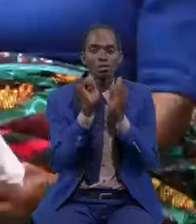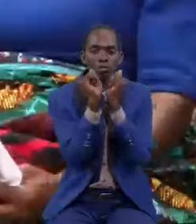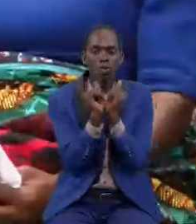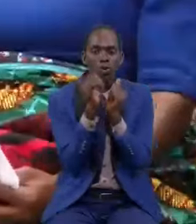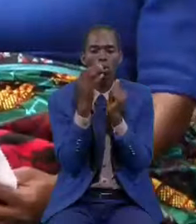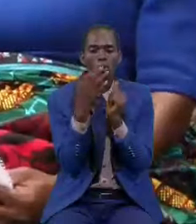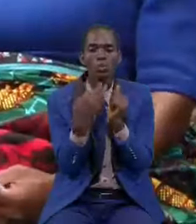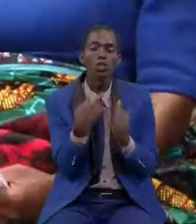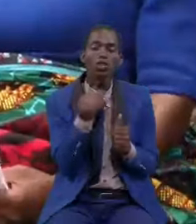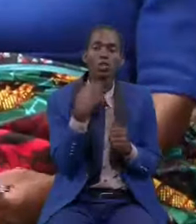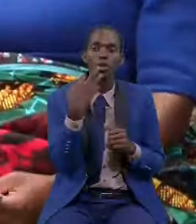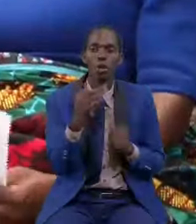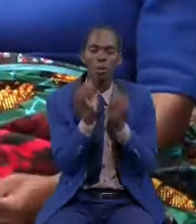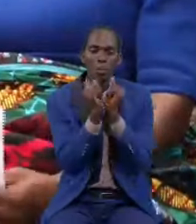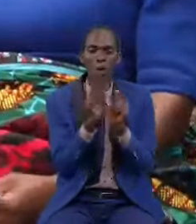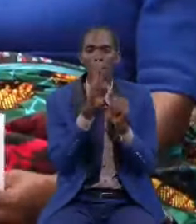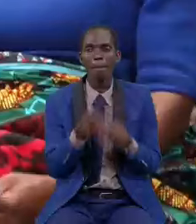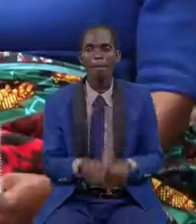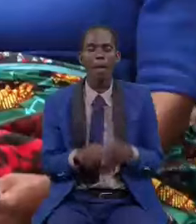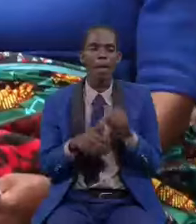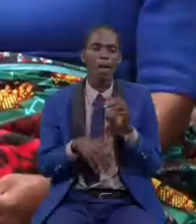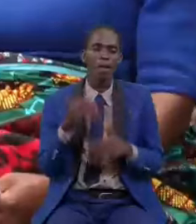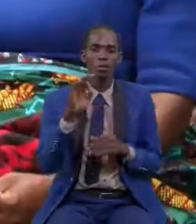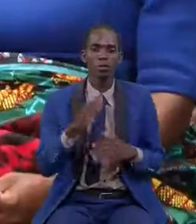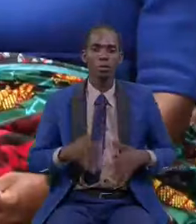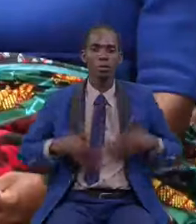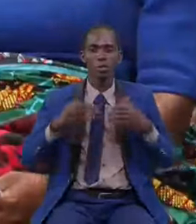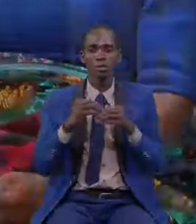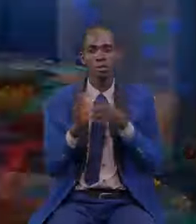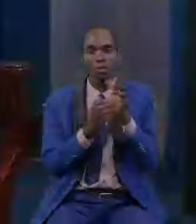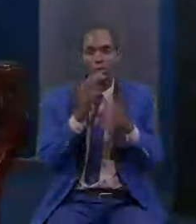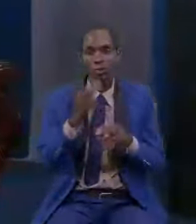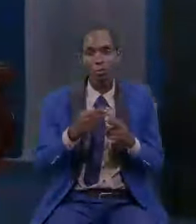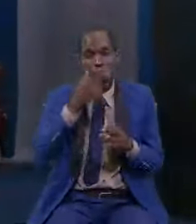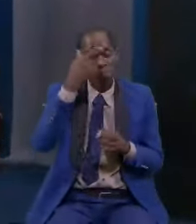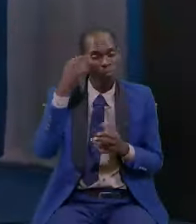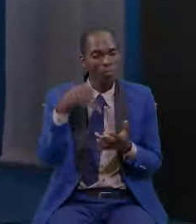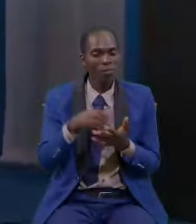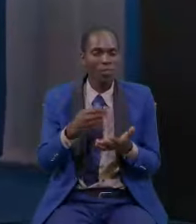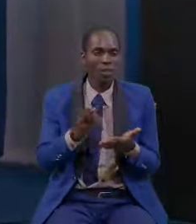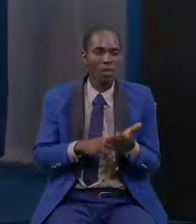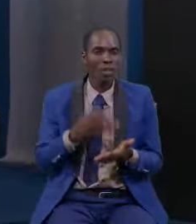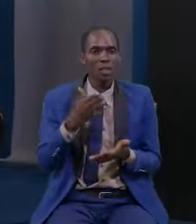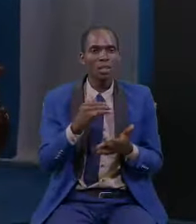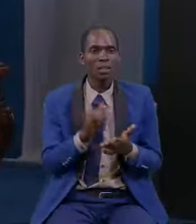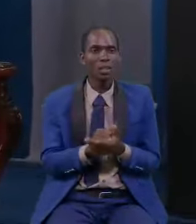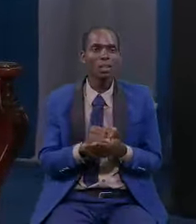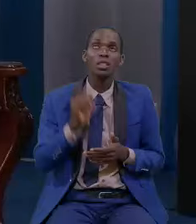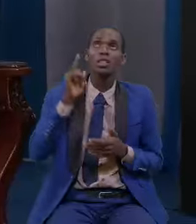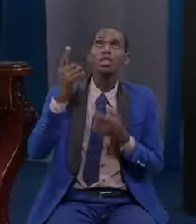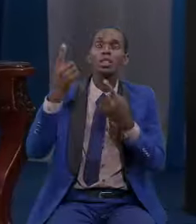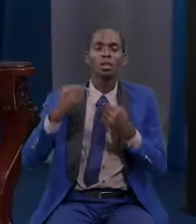today. Because it says it's come to deliver them who through fear